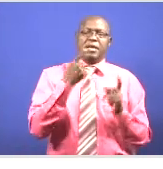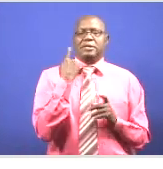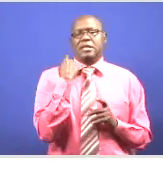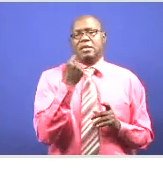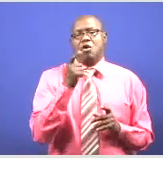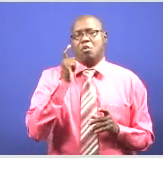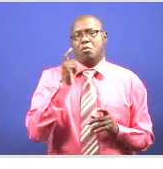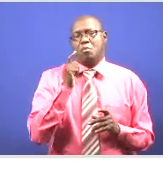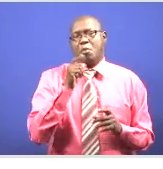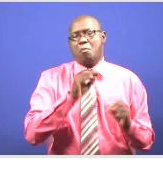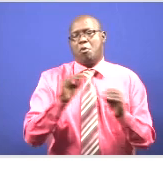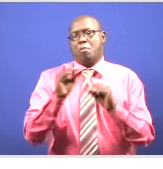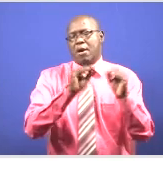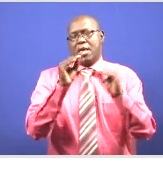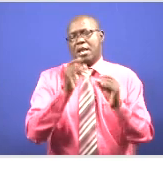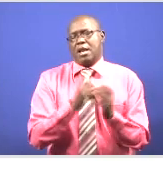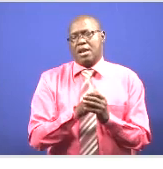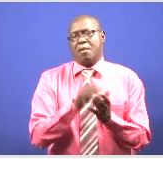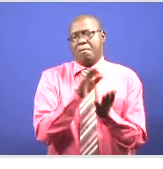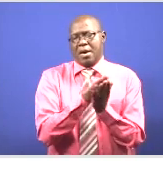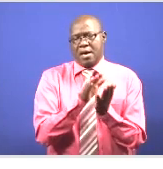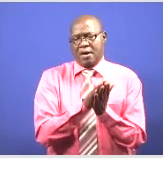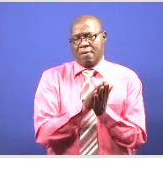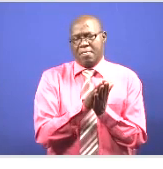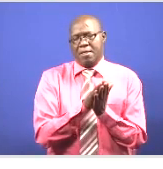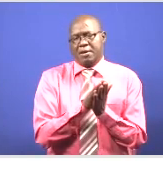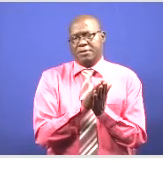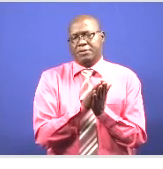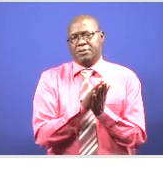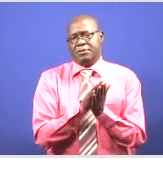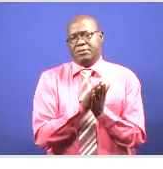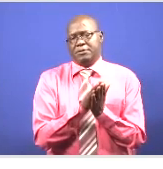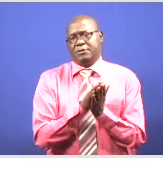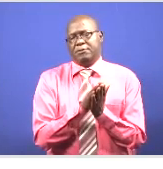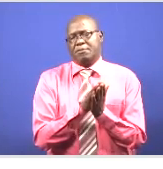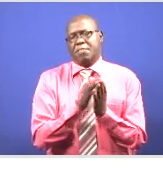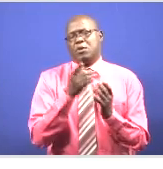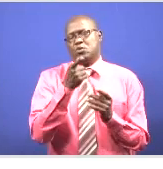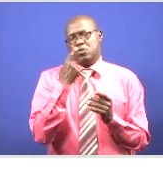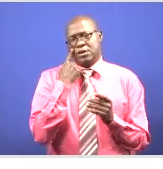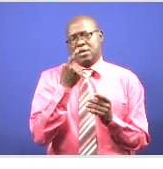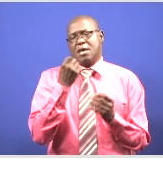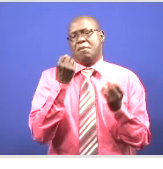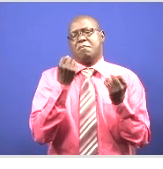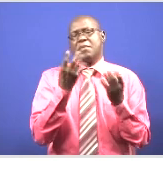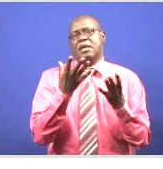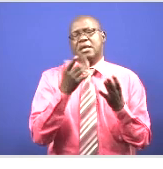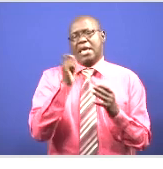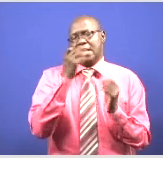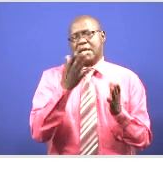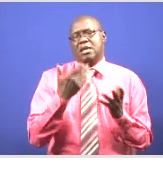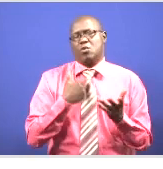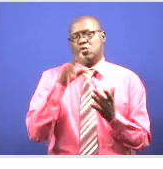bank transactions, the levies were brought back. Uh-huh. Do you think that many Kenyans will now opt for cash instead